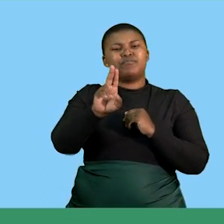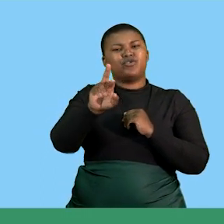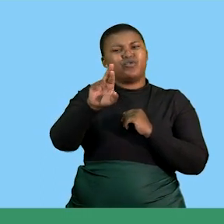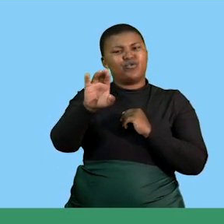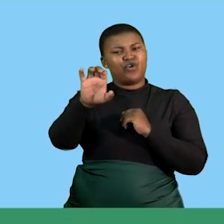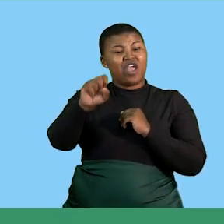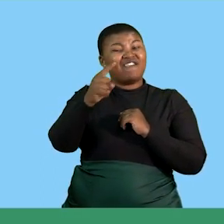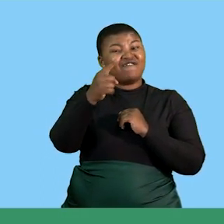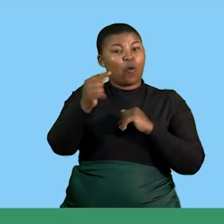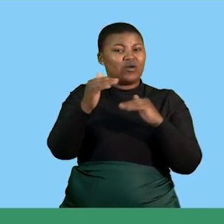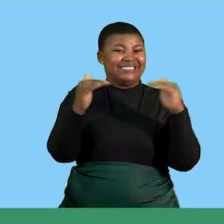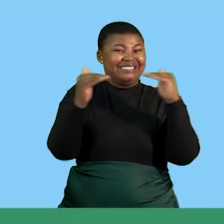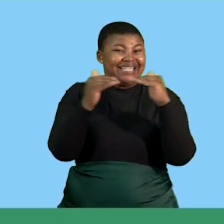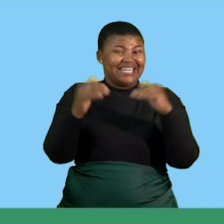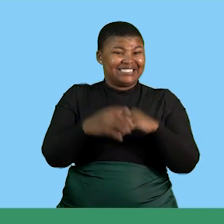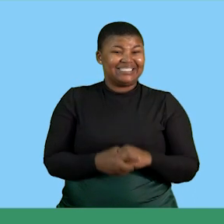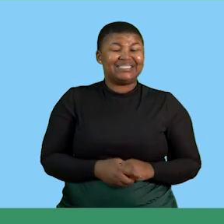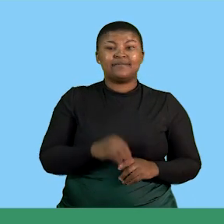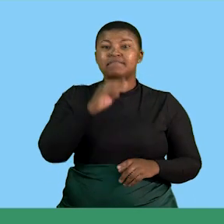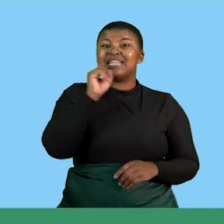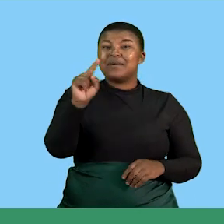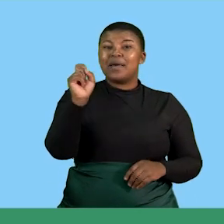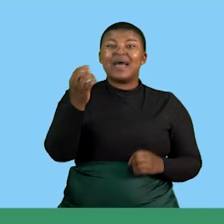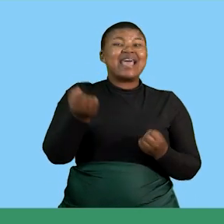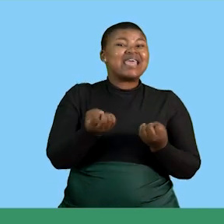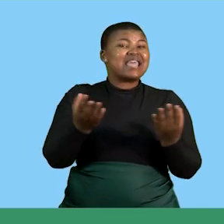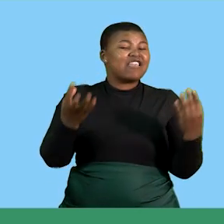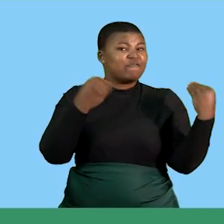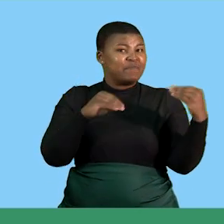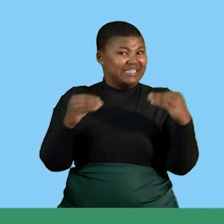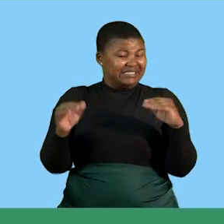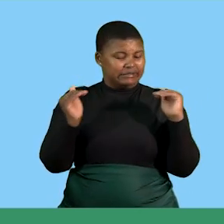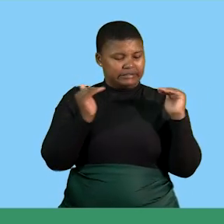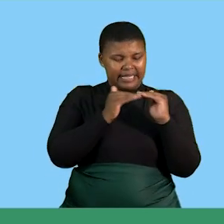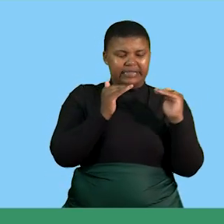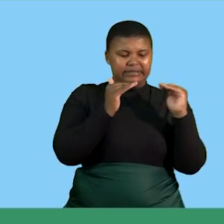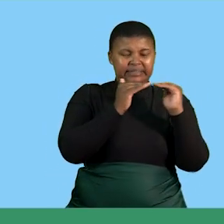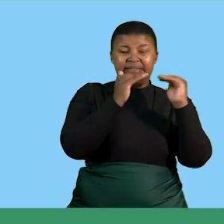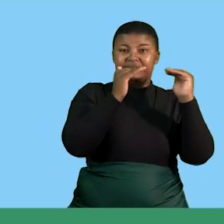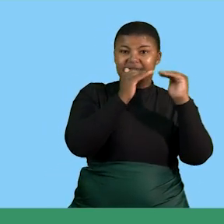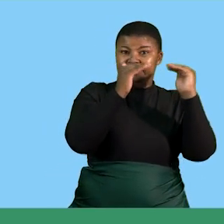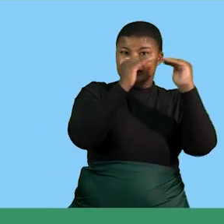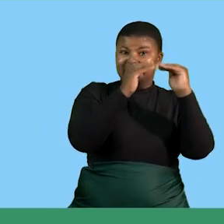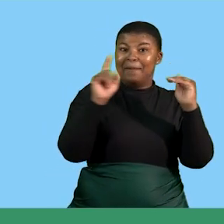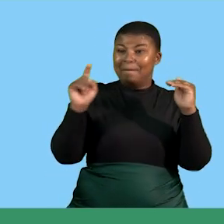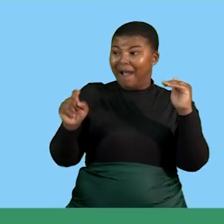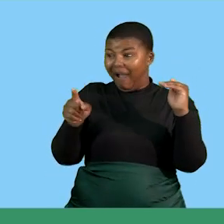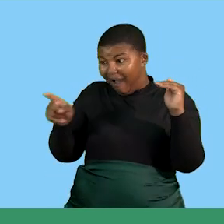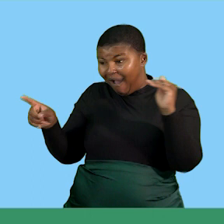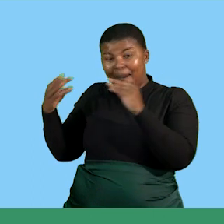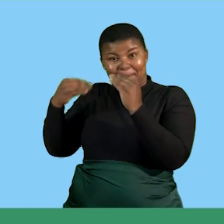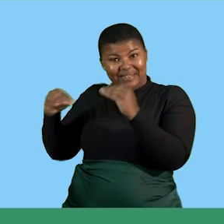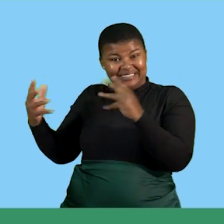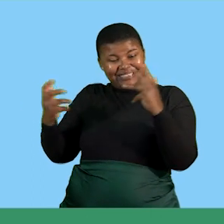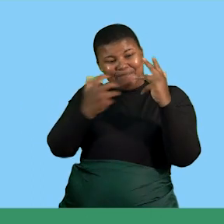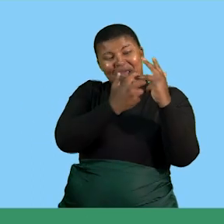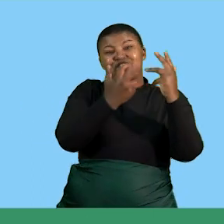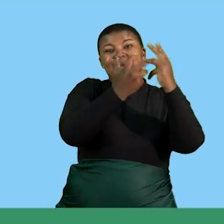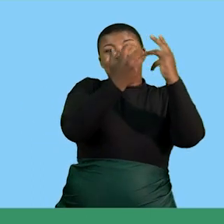function is to make sure that businesses do not exploit their customers or their